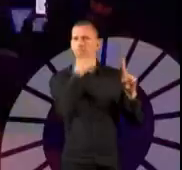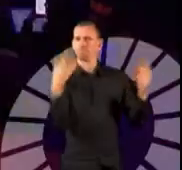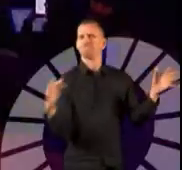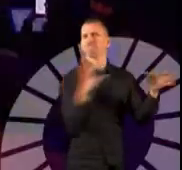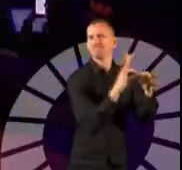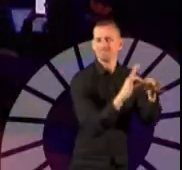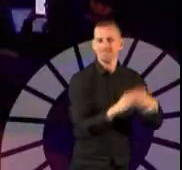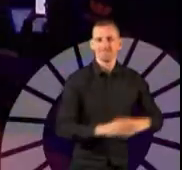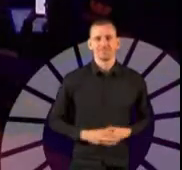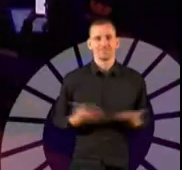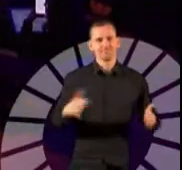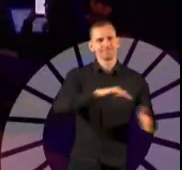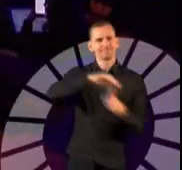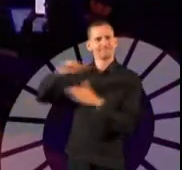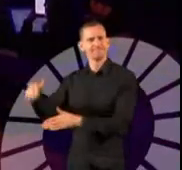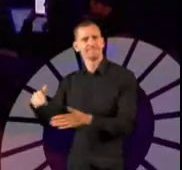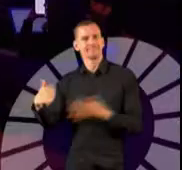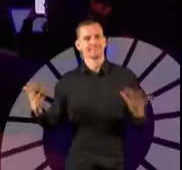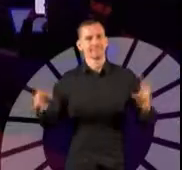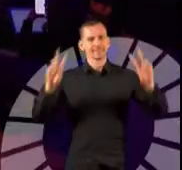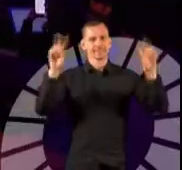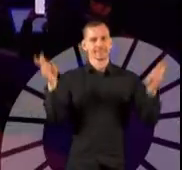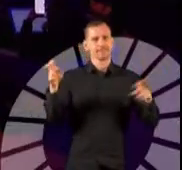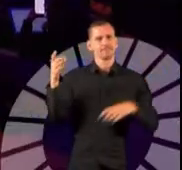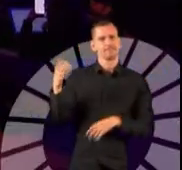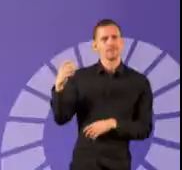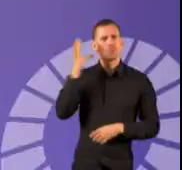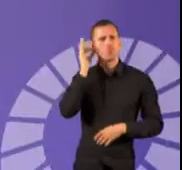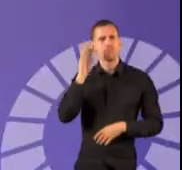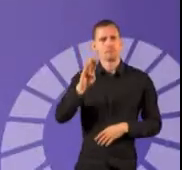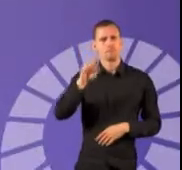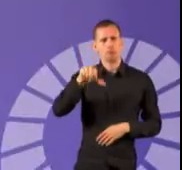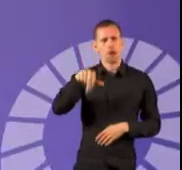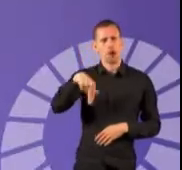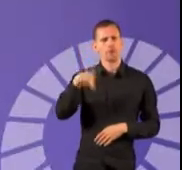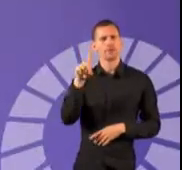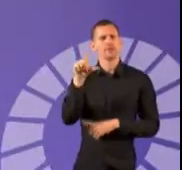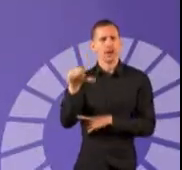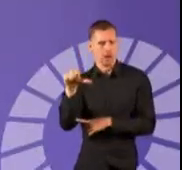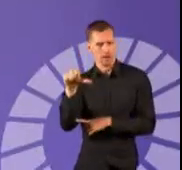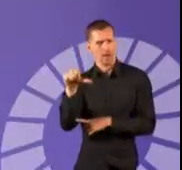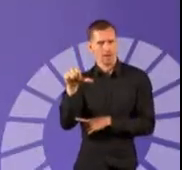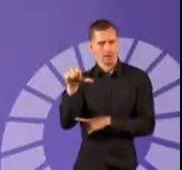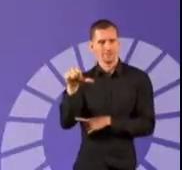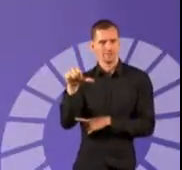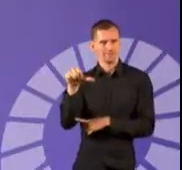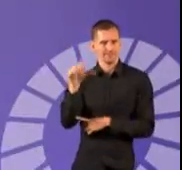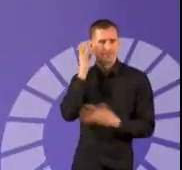Yonde Banda. You are the co-president of the Transform Education